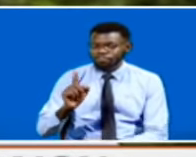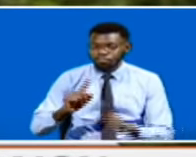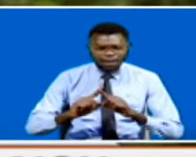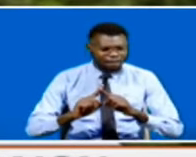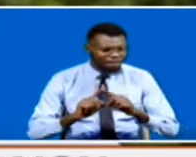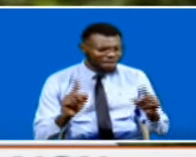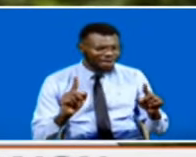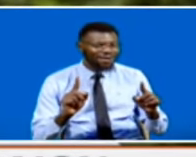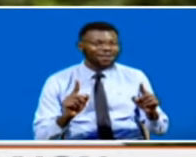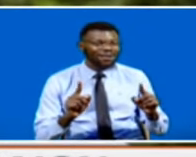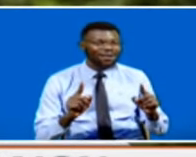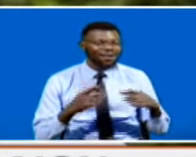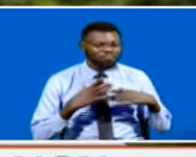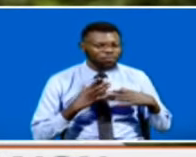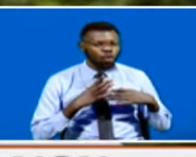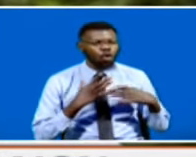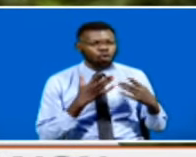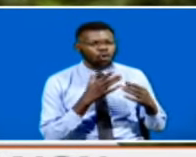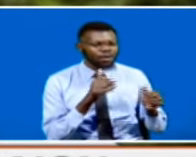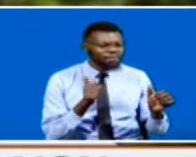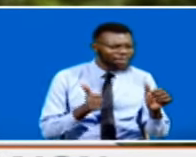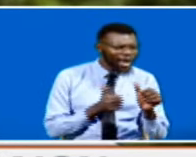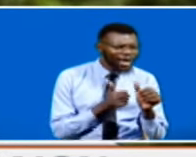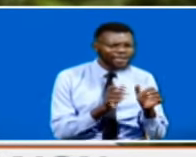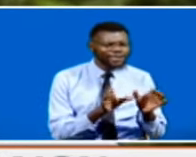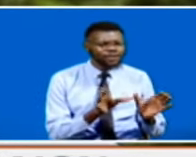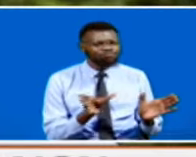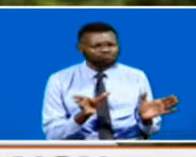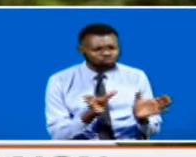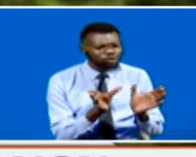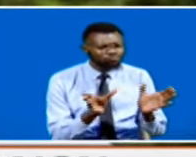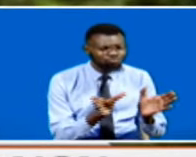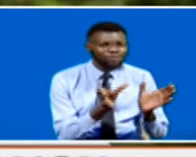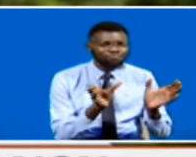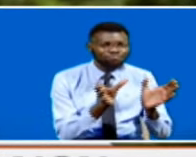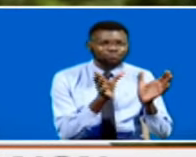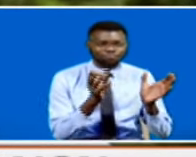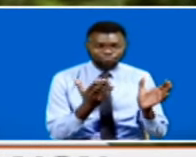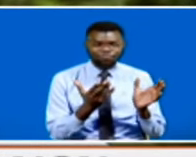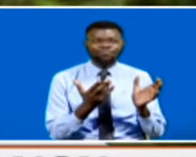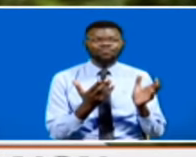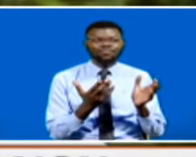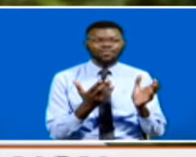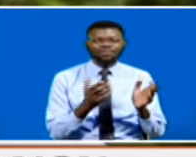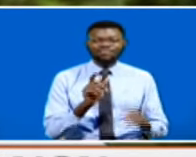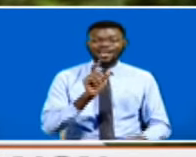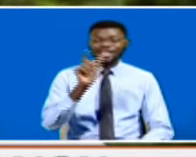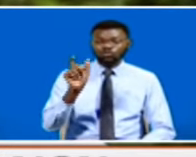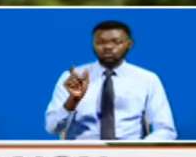from peer pressure, I may call that, from regional leaders.